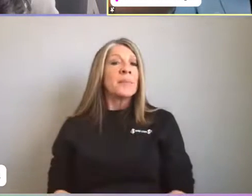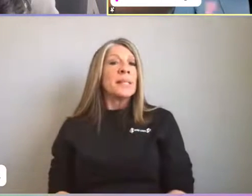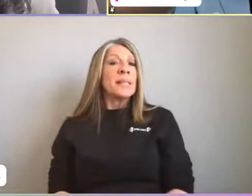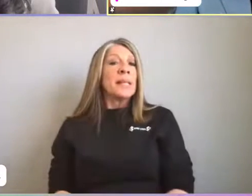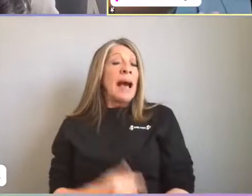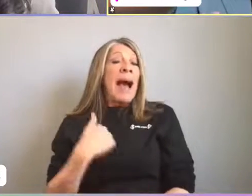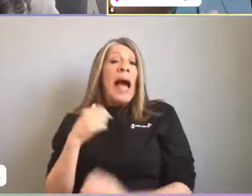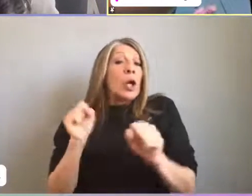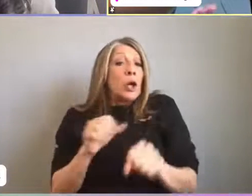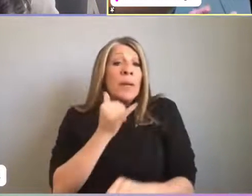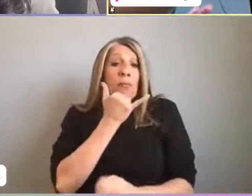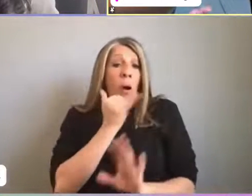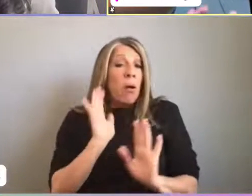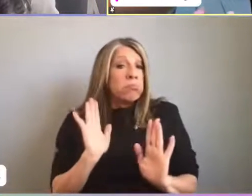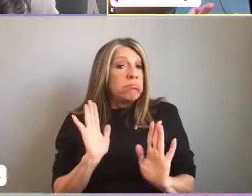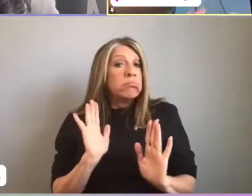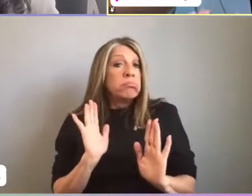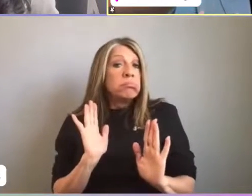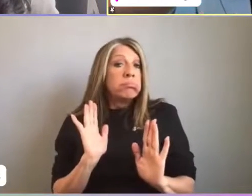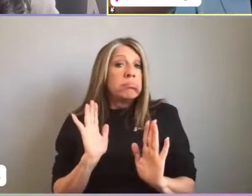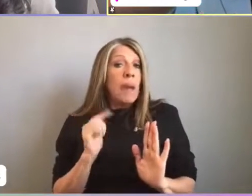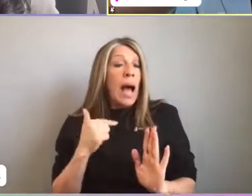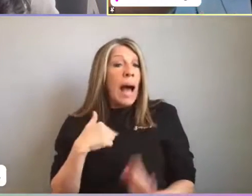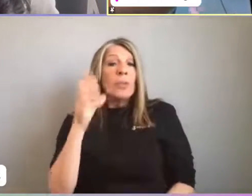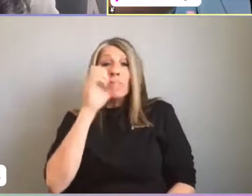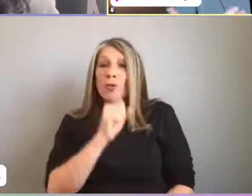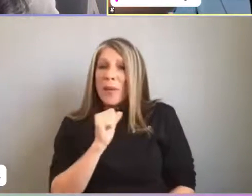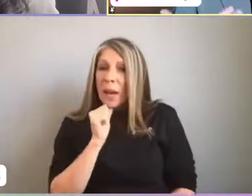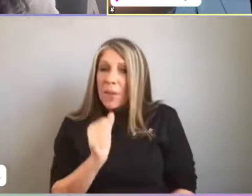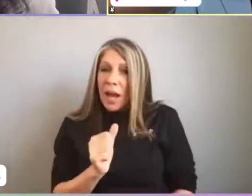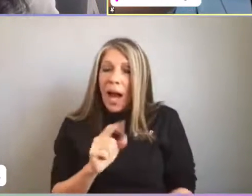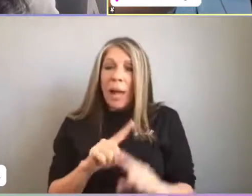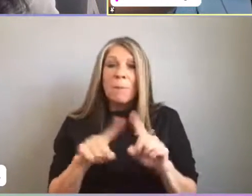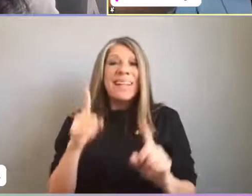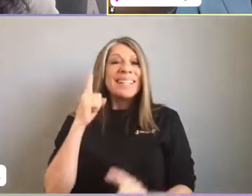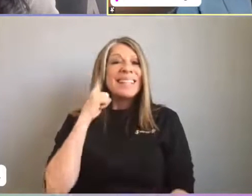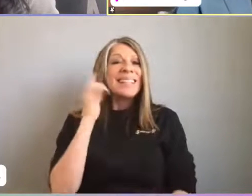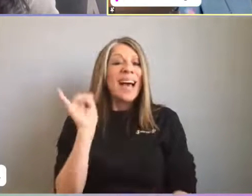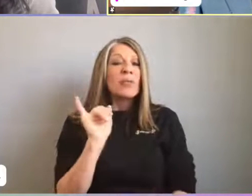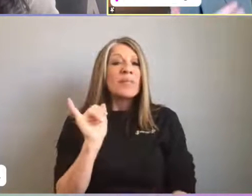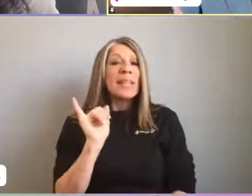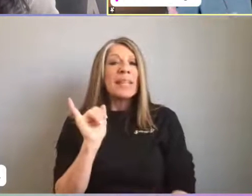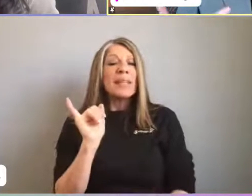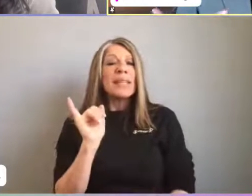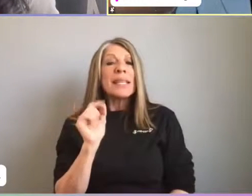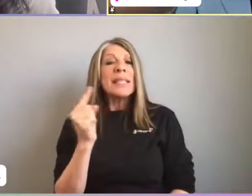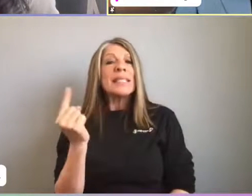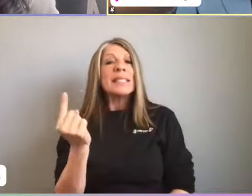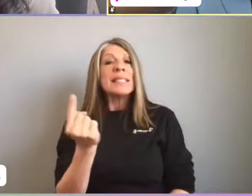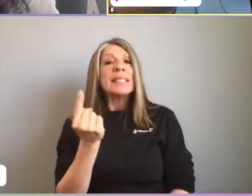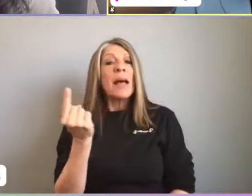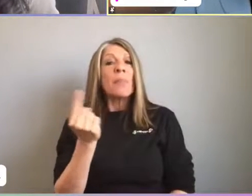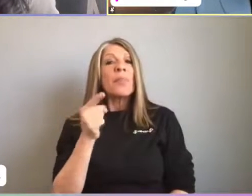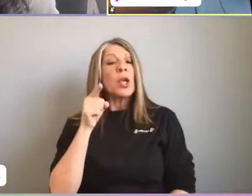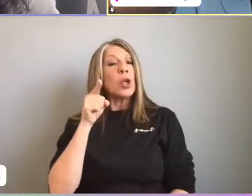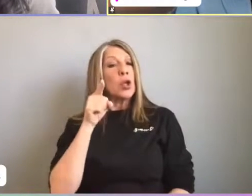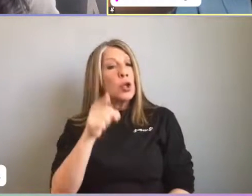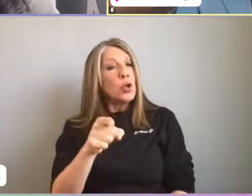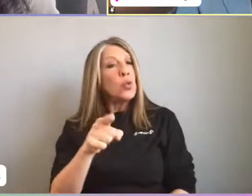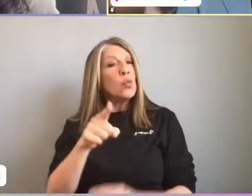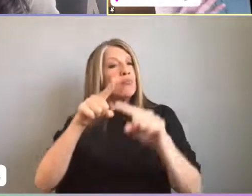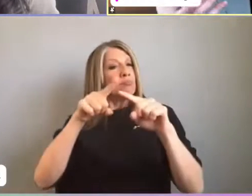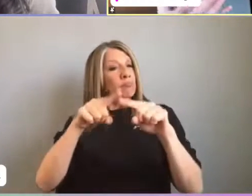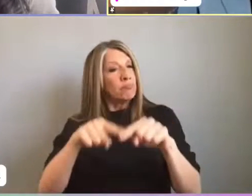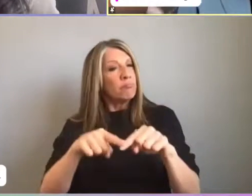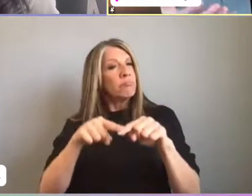I could be wrong. I probably, I'm assuming I'm not, but it sounds like it's something that you've leaned on in your life